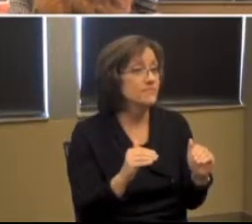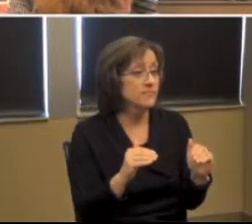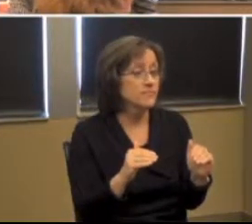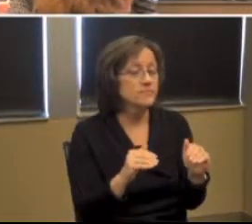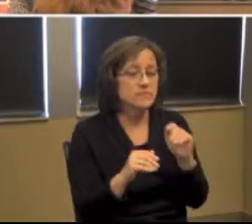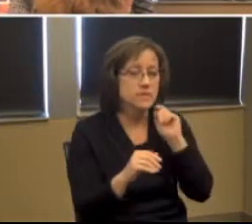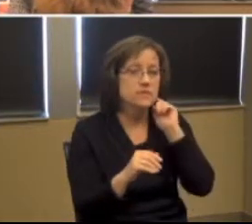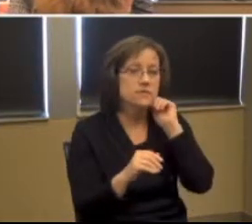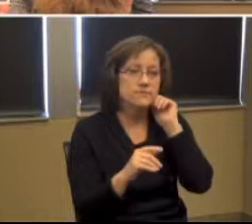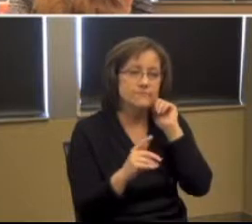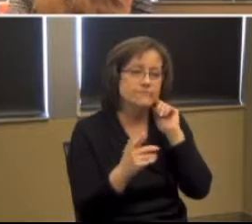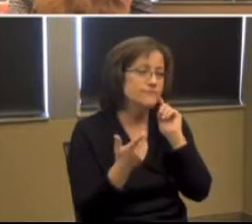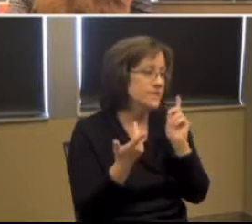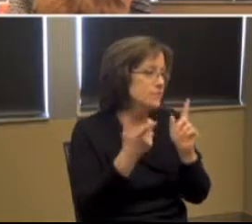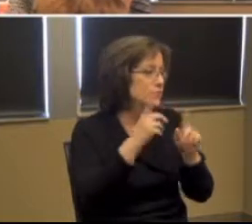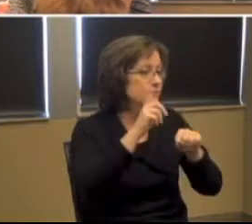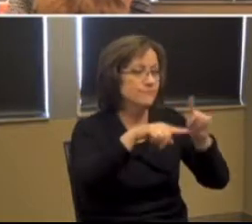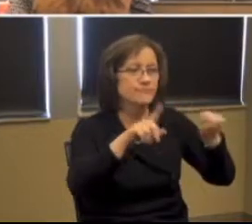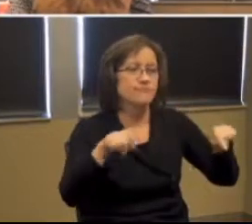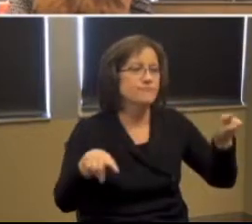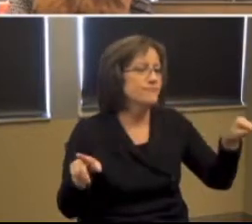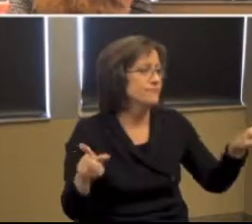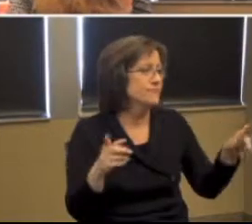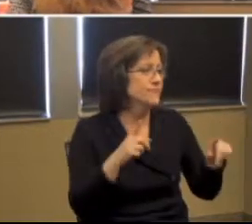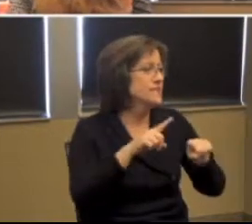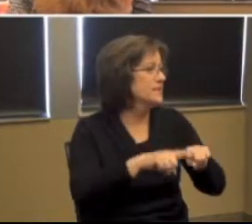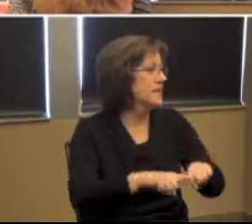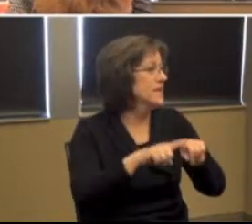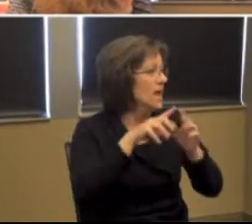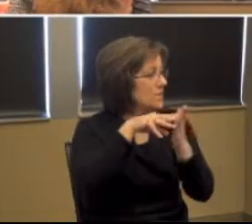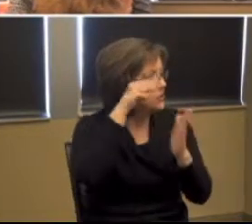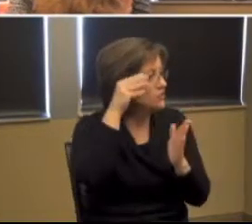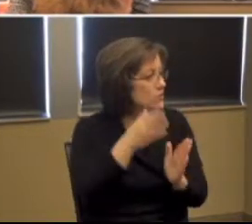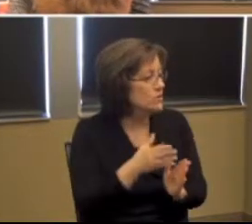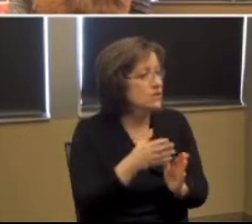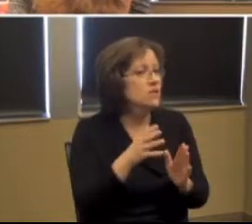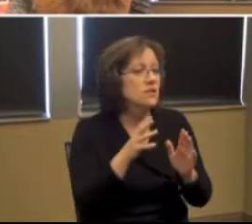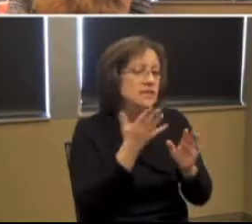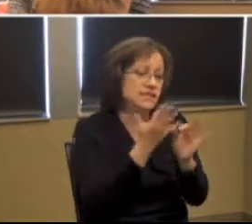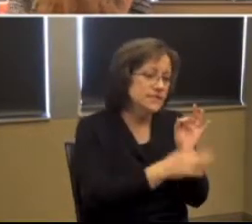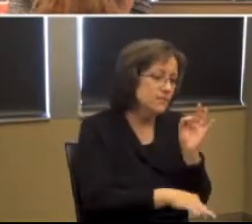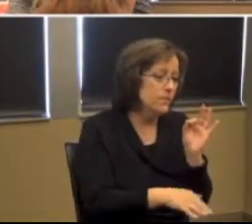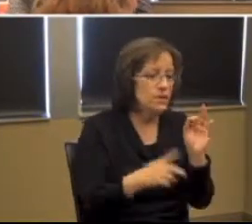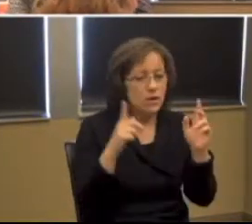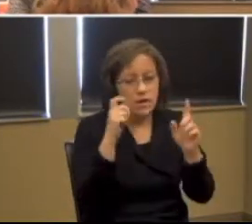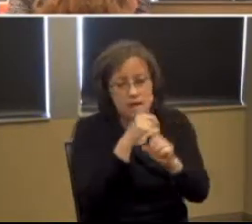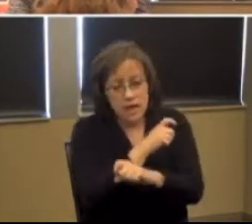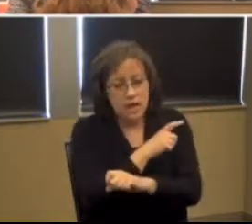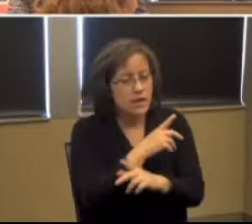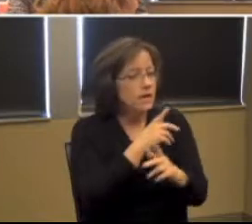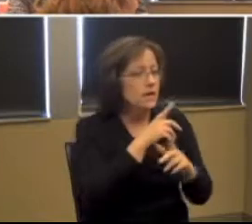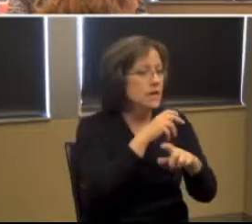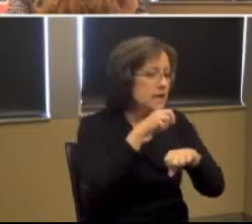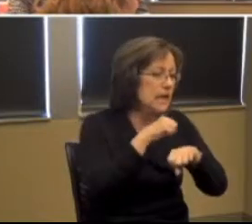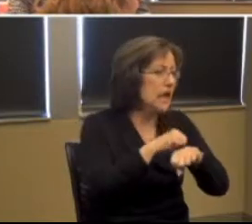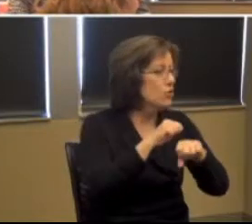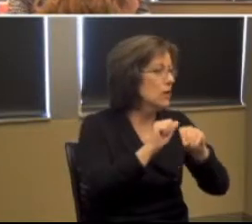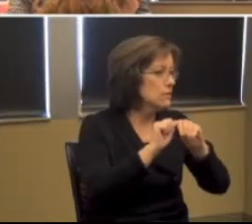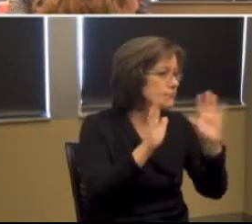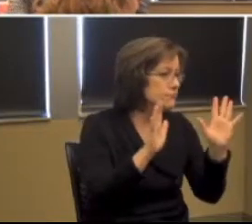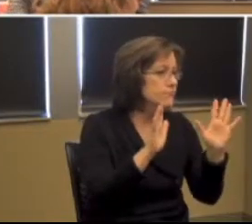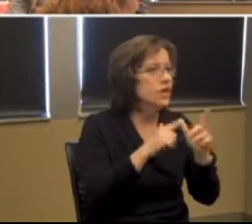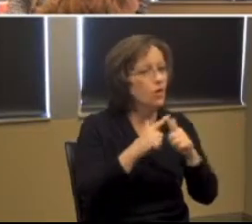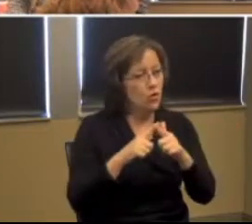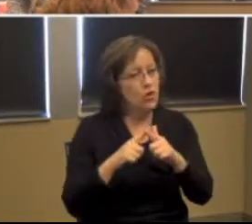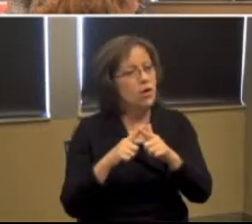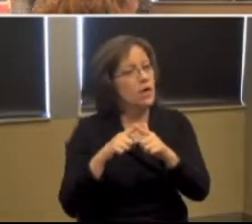going to look very different for students. It could be simple or complex, concrete or abstract. And it has